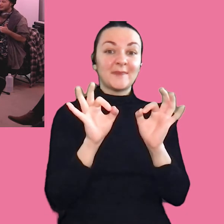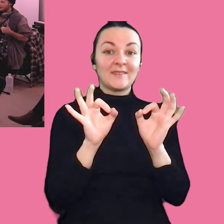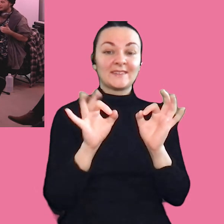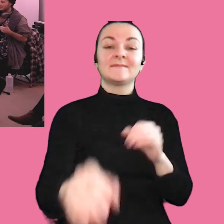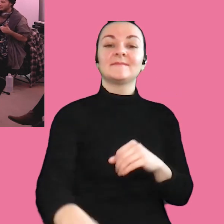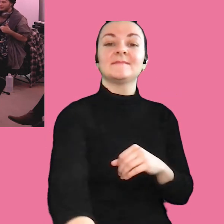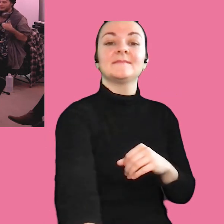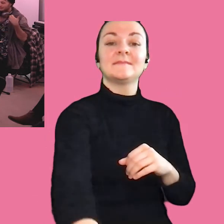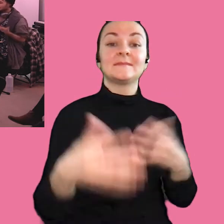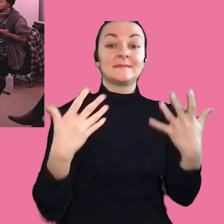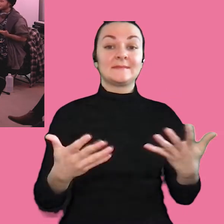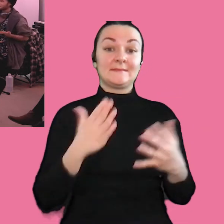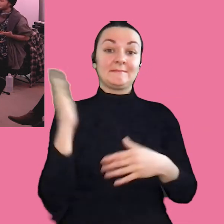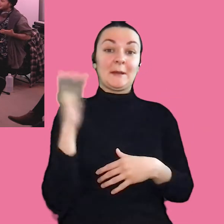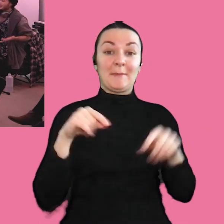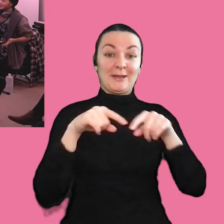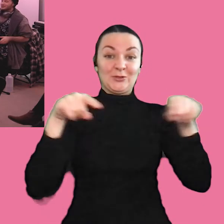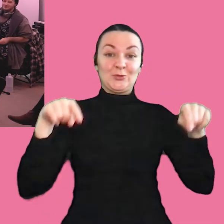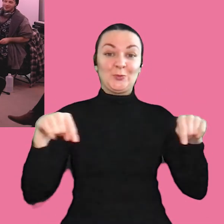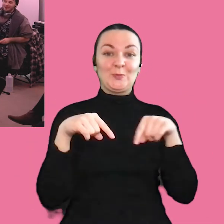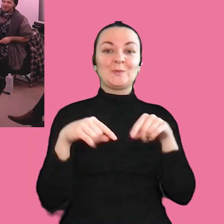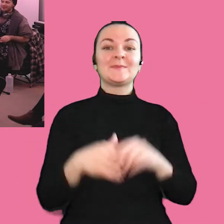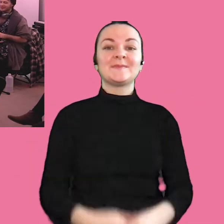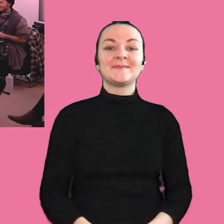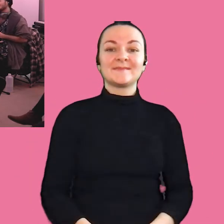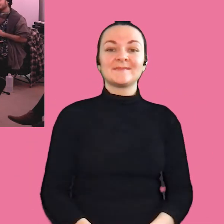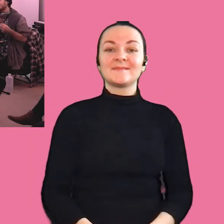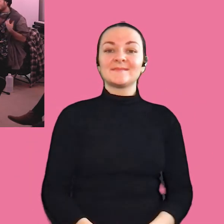Perfect. Now we're all back in the room.